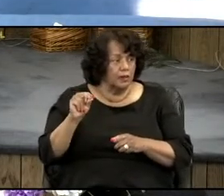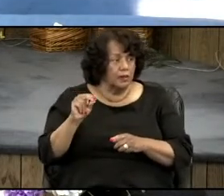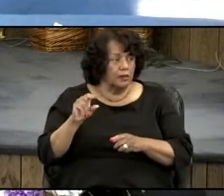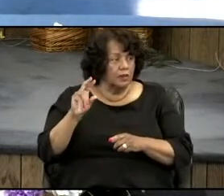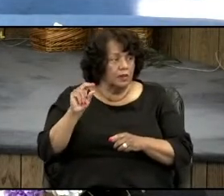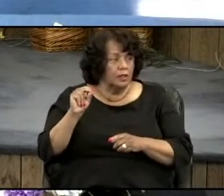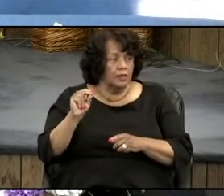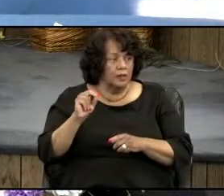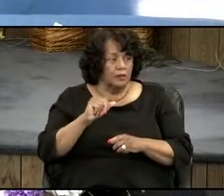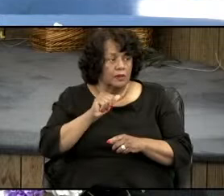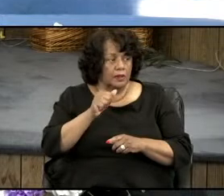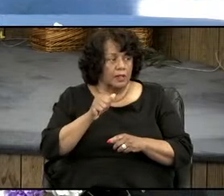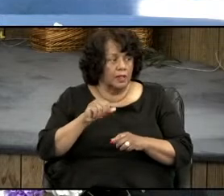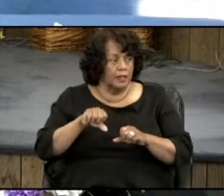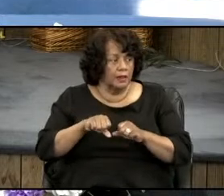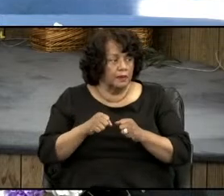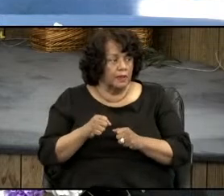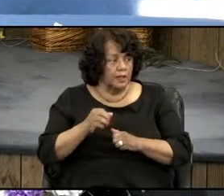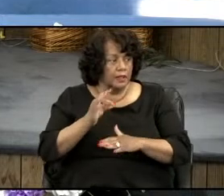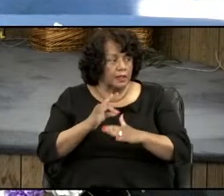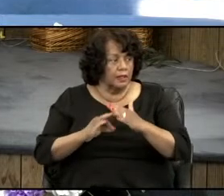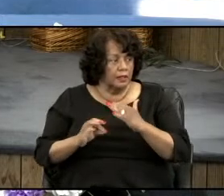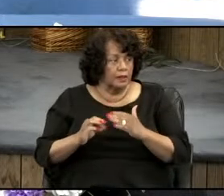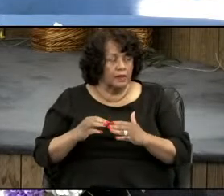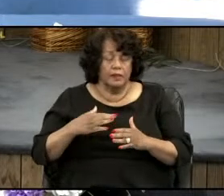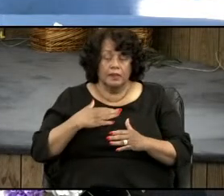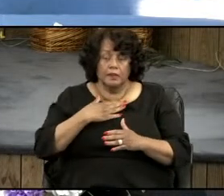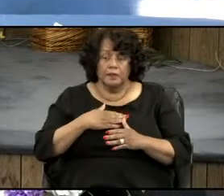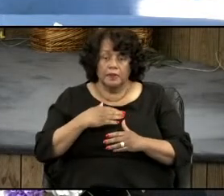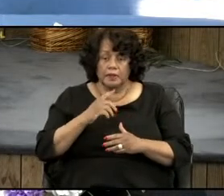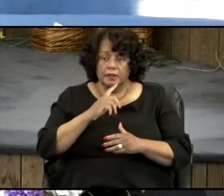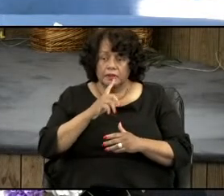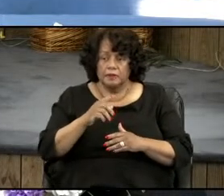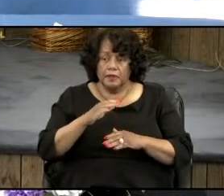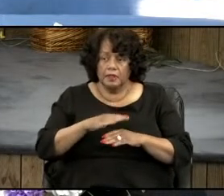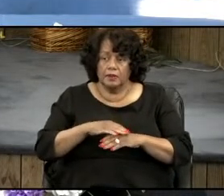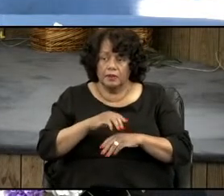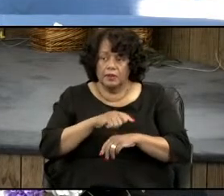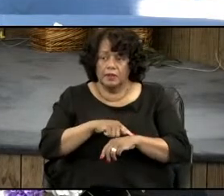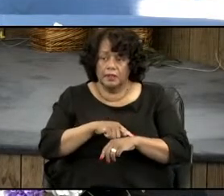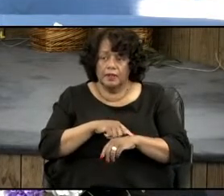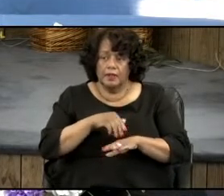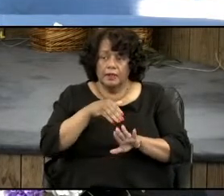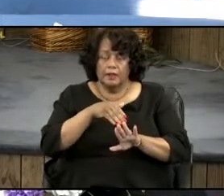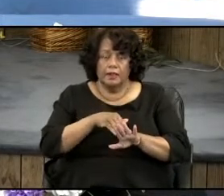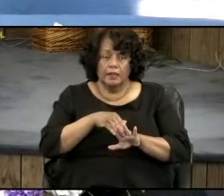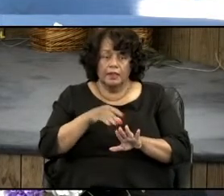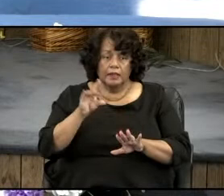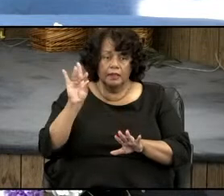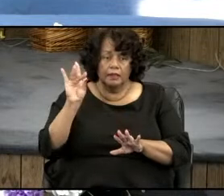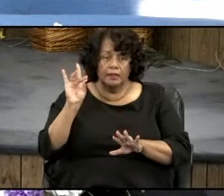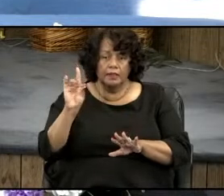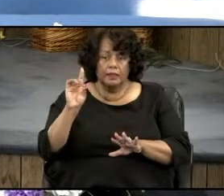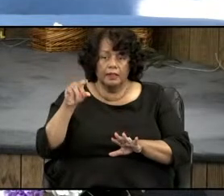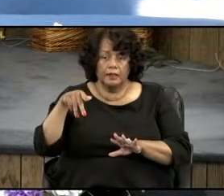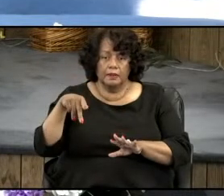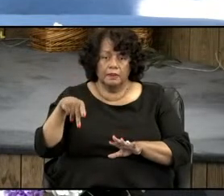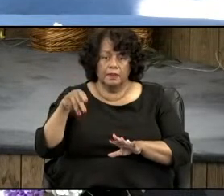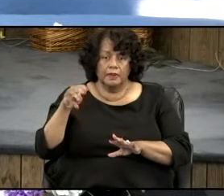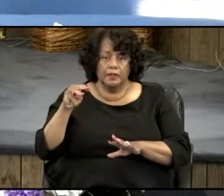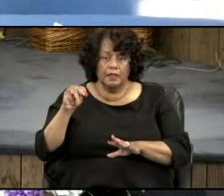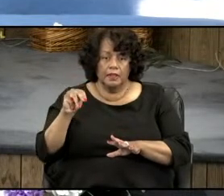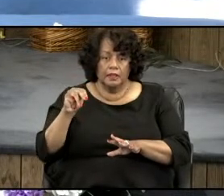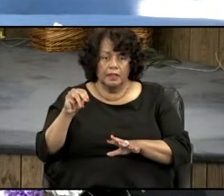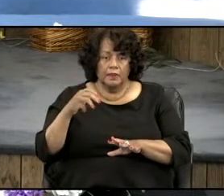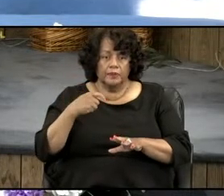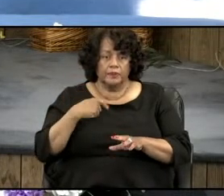going to break the Sabbath at all, but please be on time at 8 p.m. tonight. And I'm going to tell you something, because